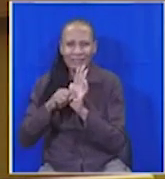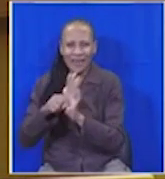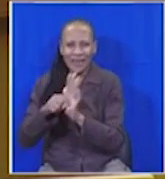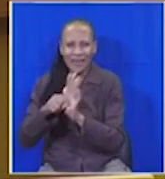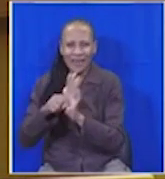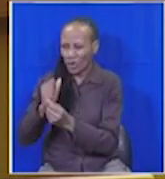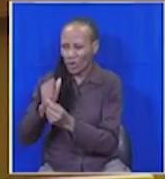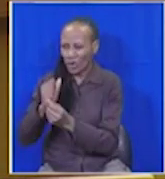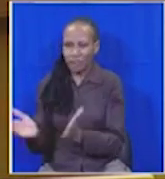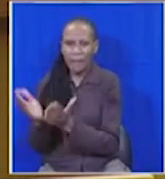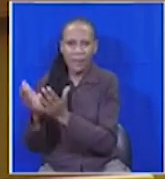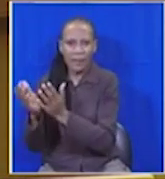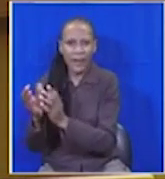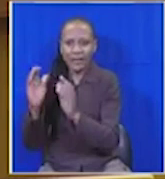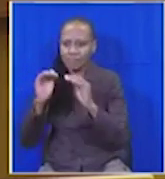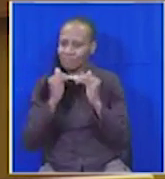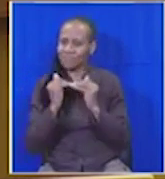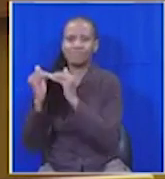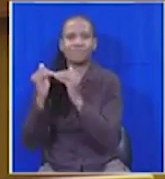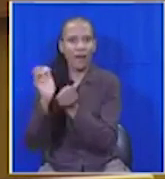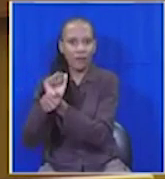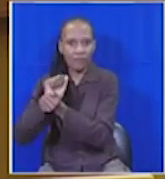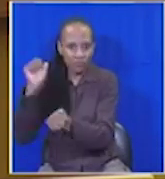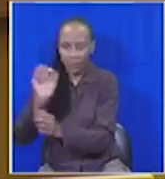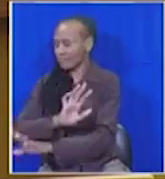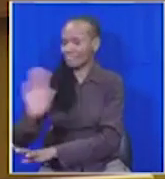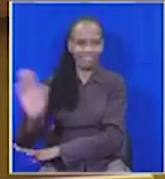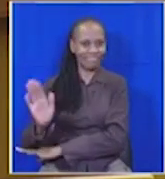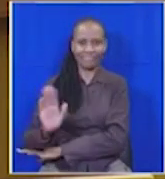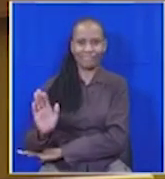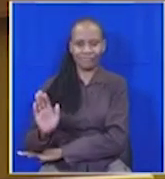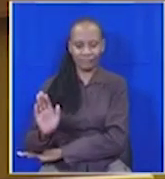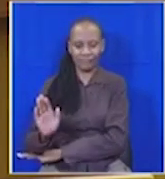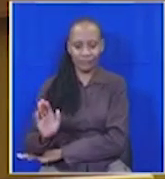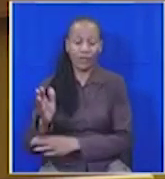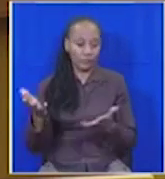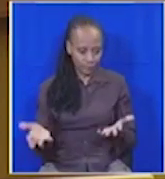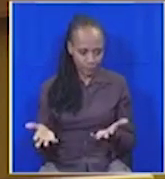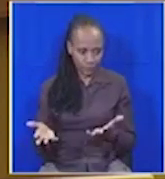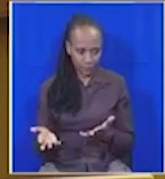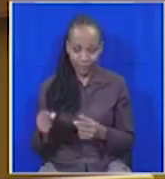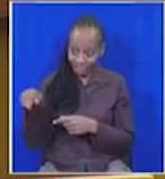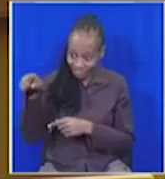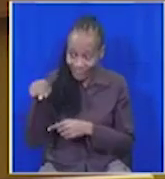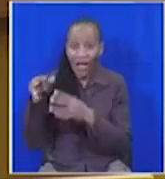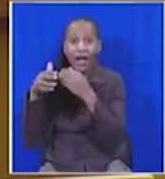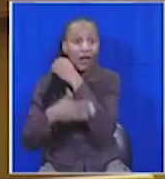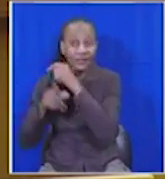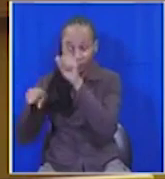the democratic culture of some countries. In general, they have respect for their